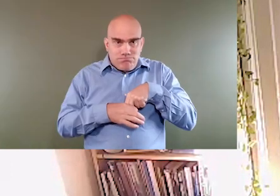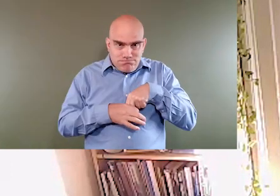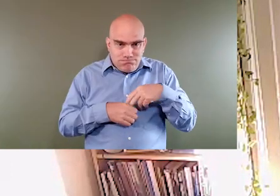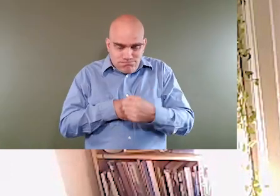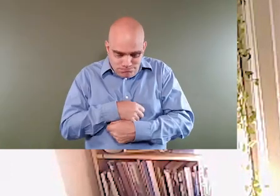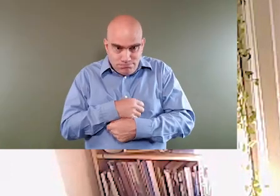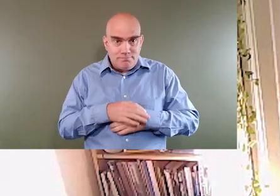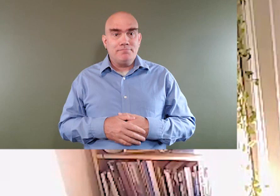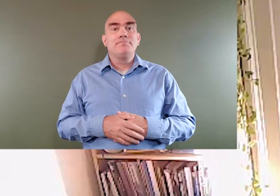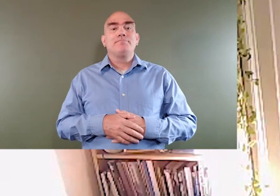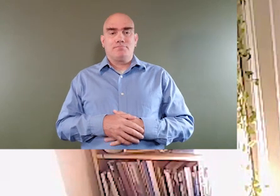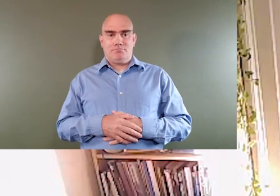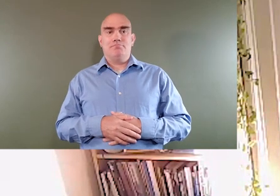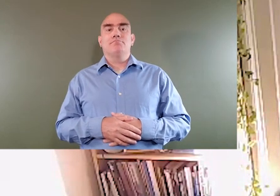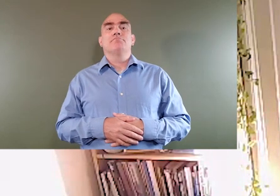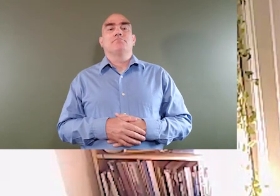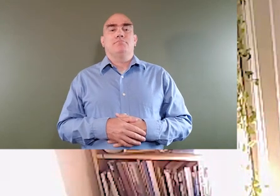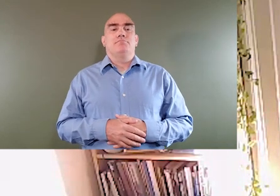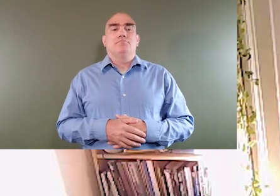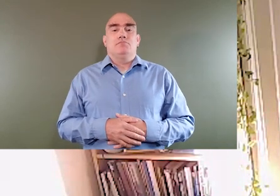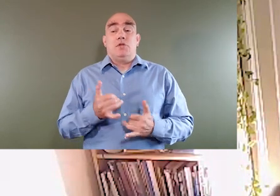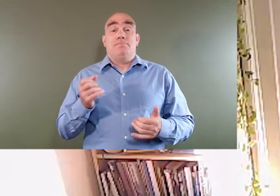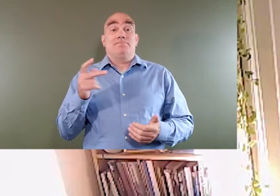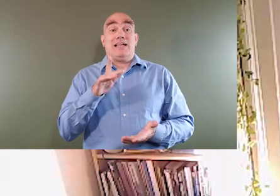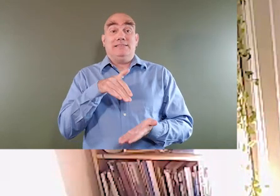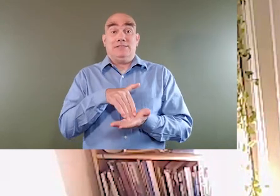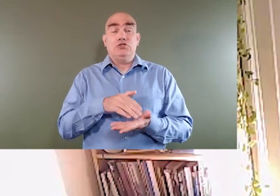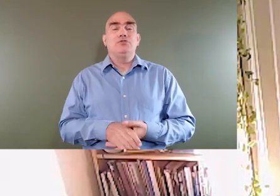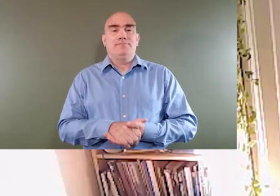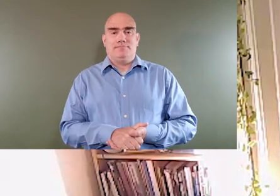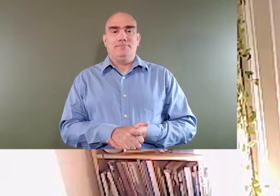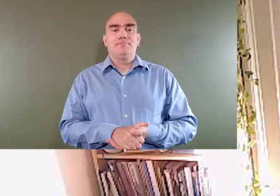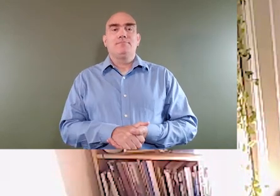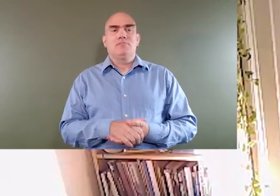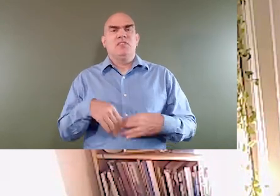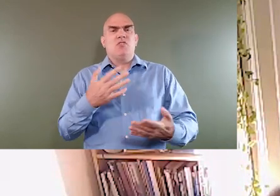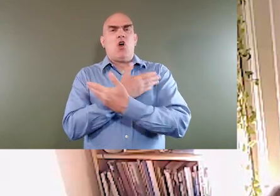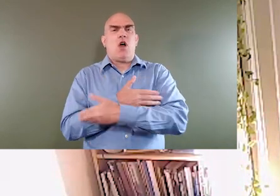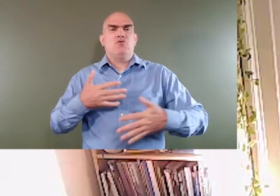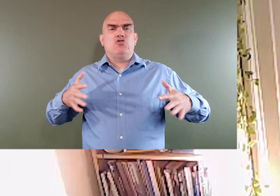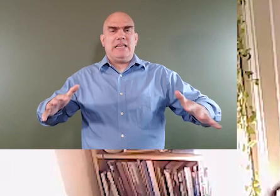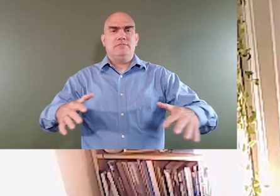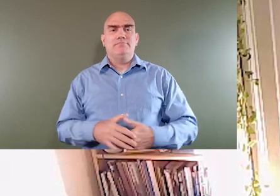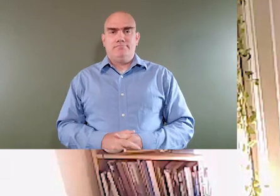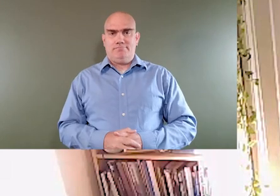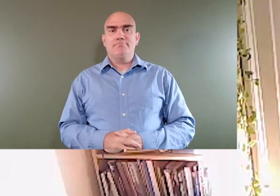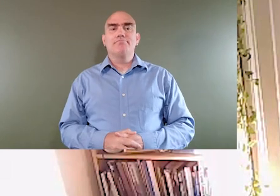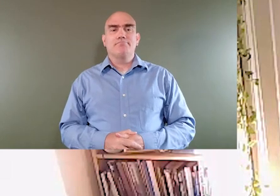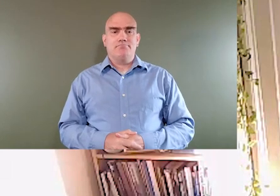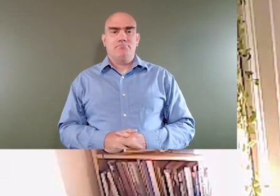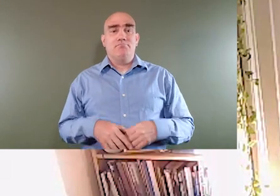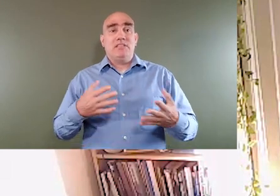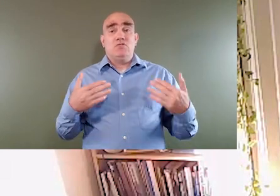then small. Okay, we'll come back to the center. Give the arms a shake. Give the shoulders